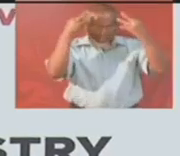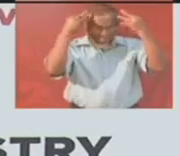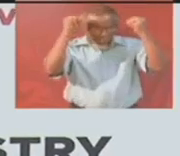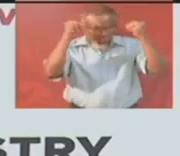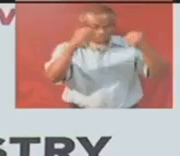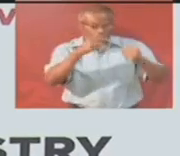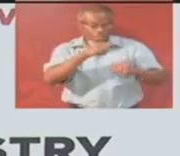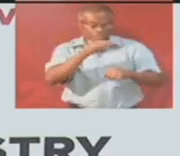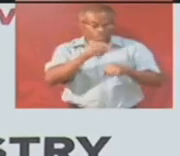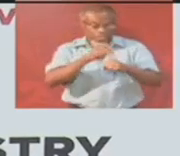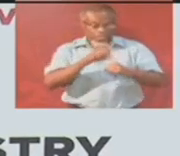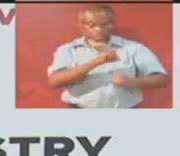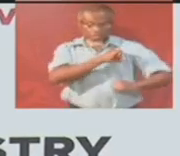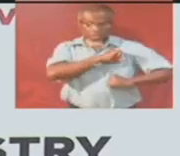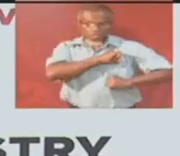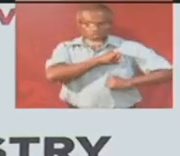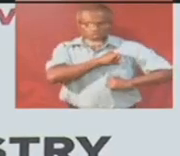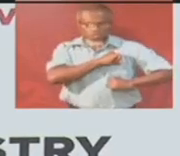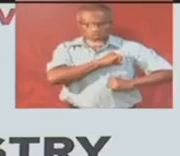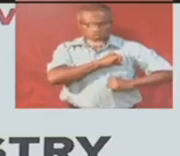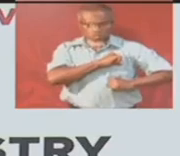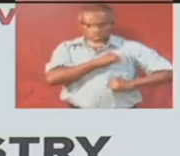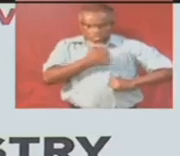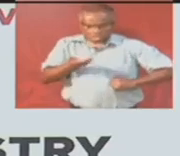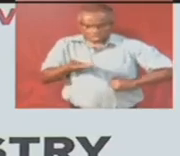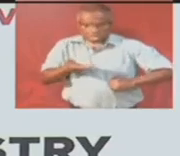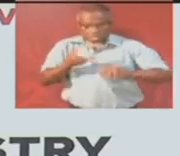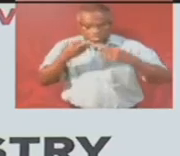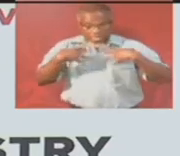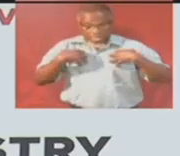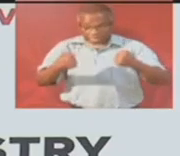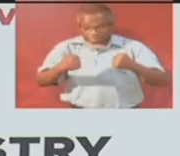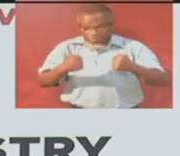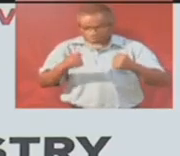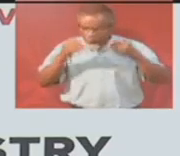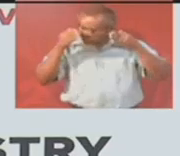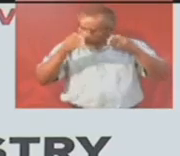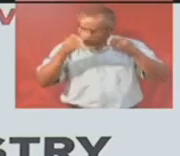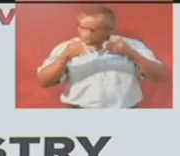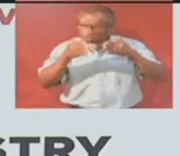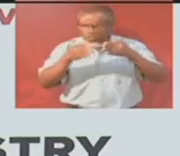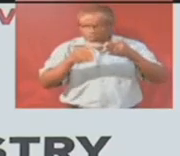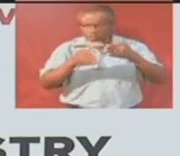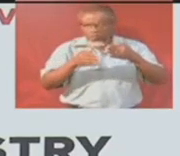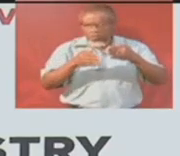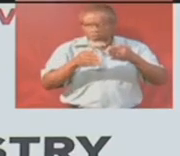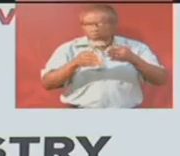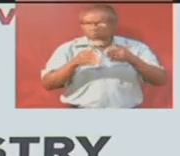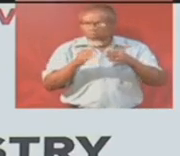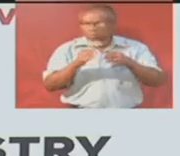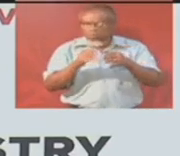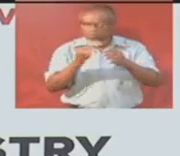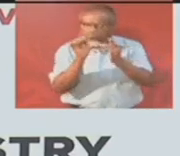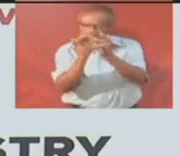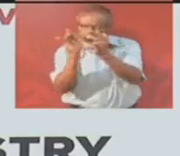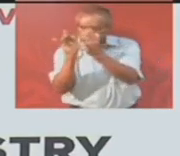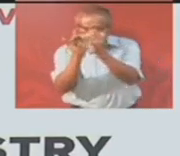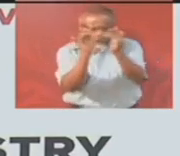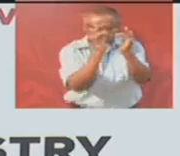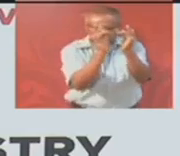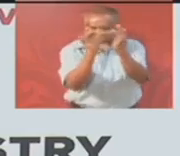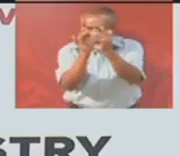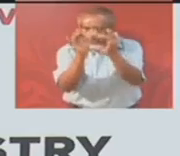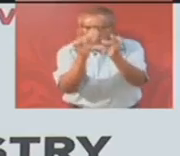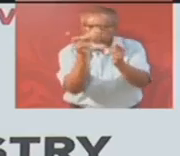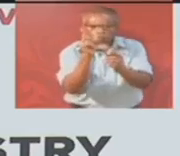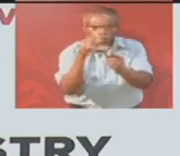of Health is to do the contact tracing, and that information can also be shared with national security. So I think the question has